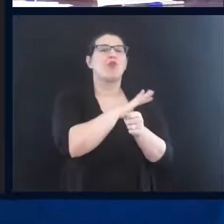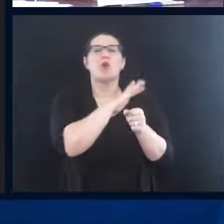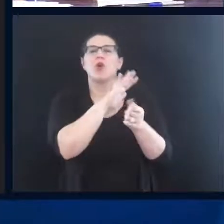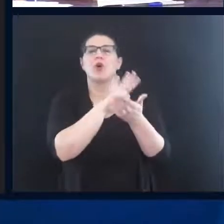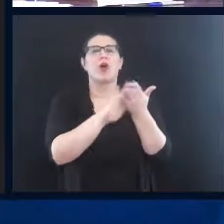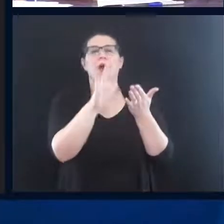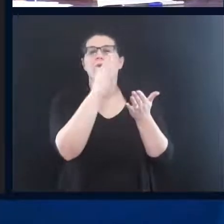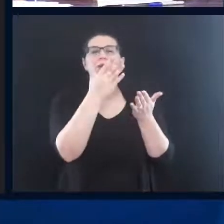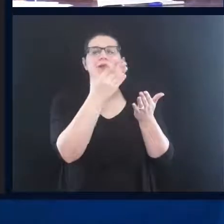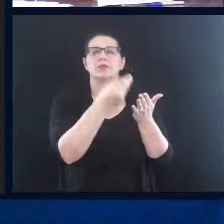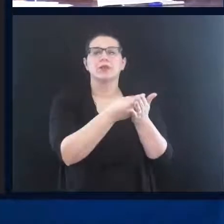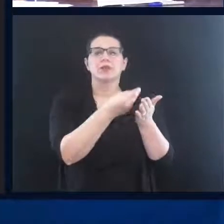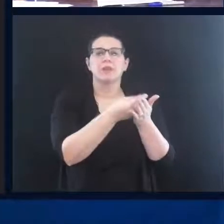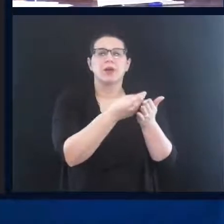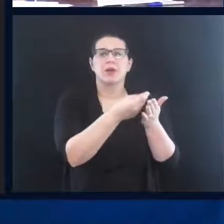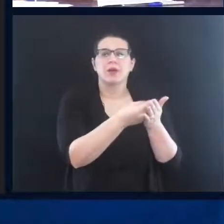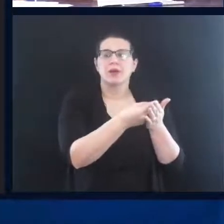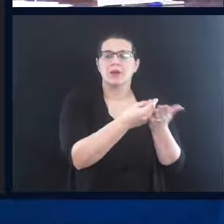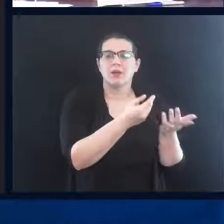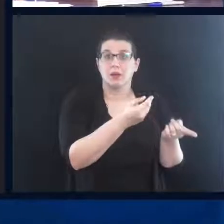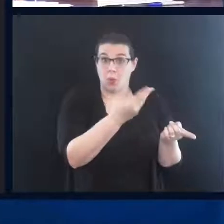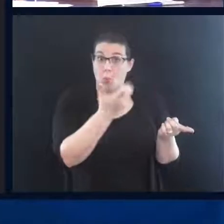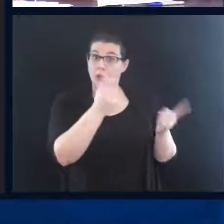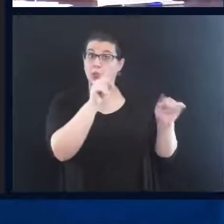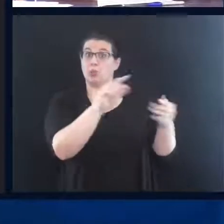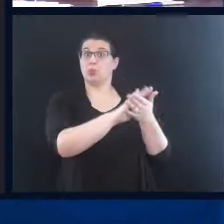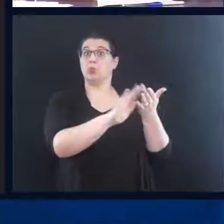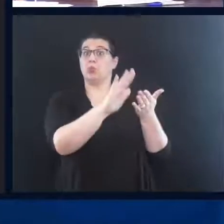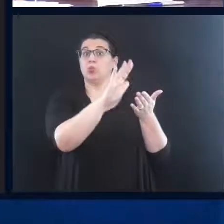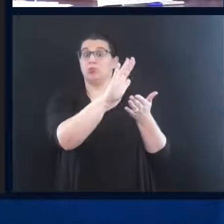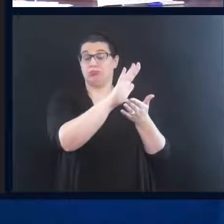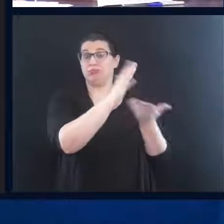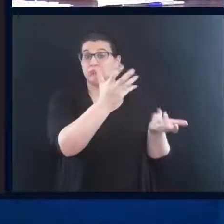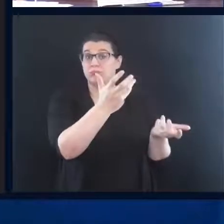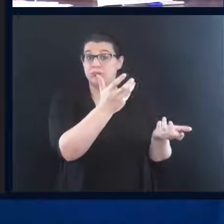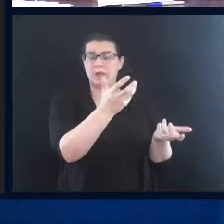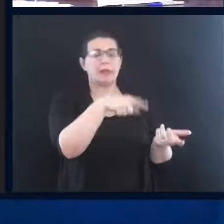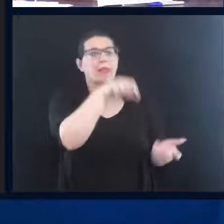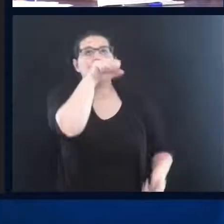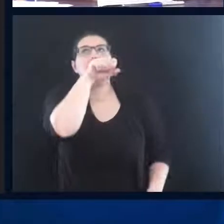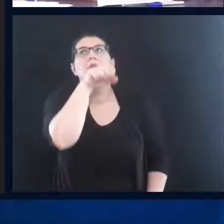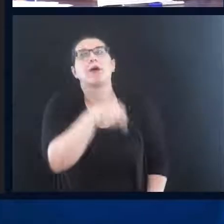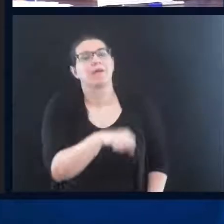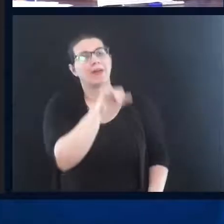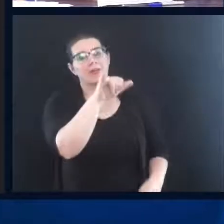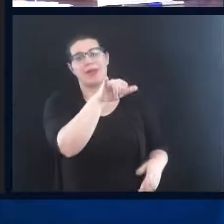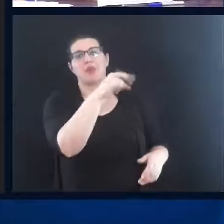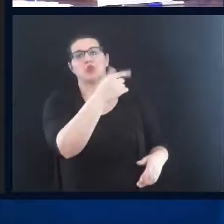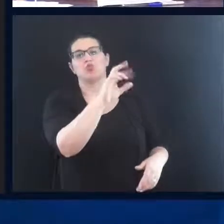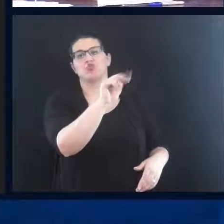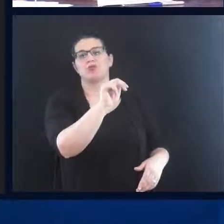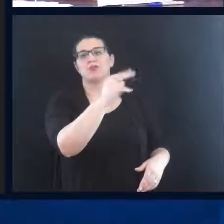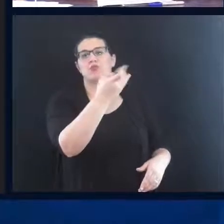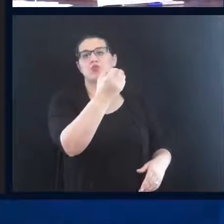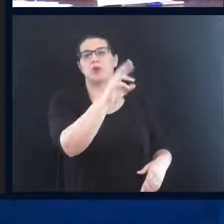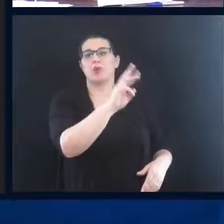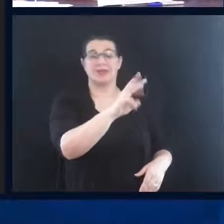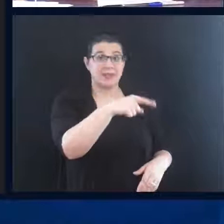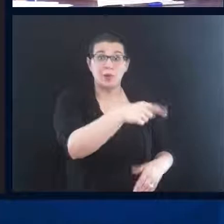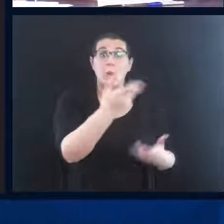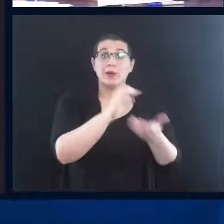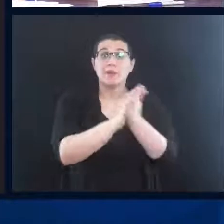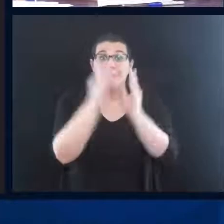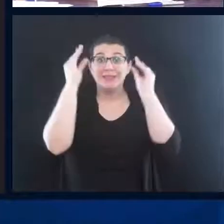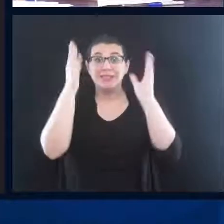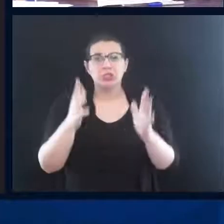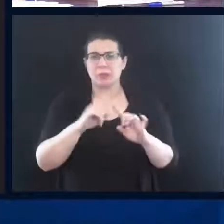go to school and really and truly loves Greenbrier West, wants to be a teacher, but really